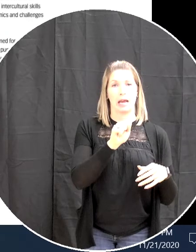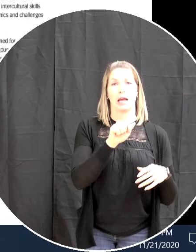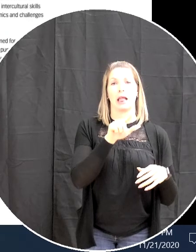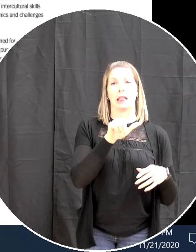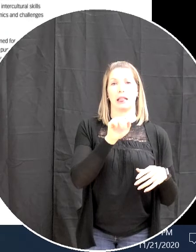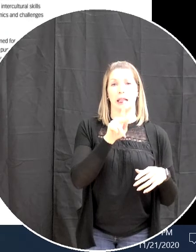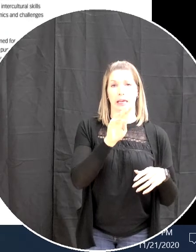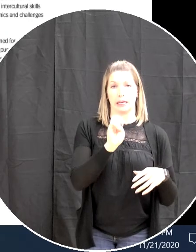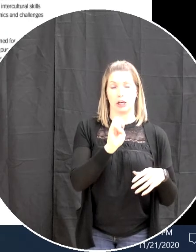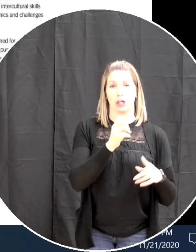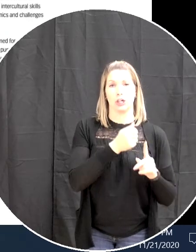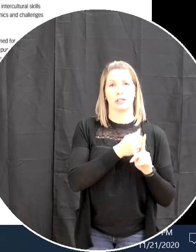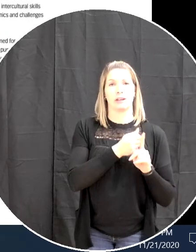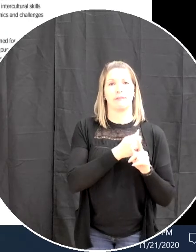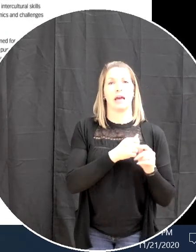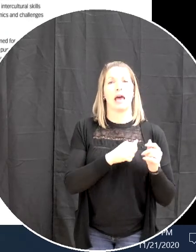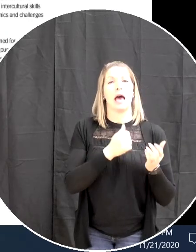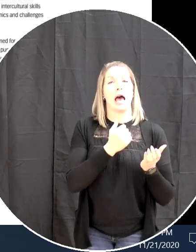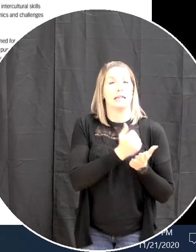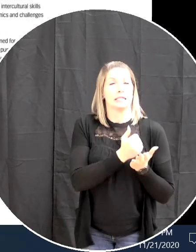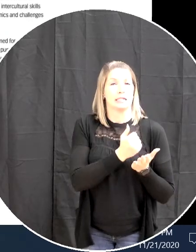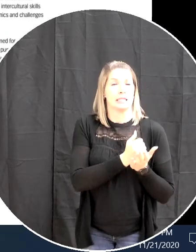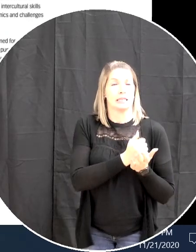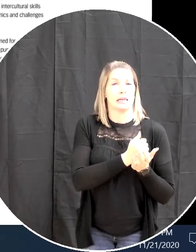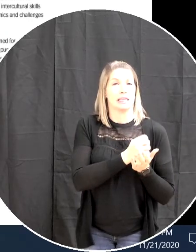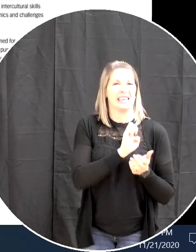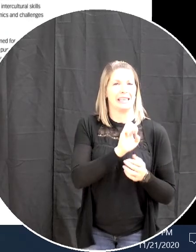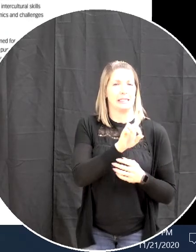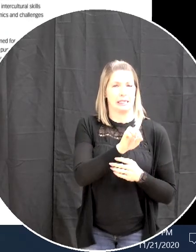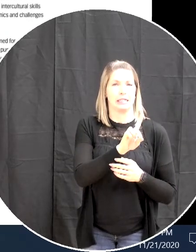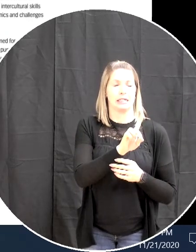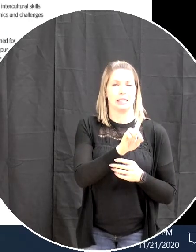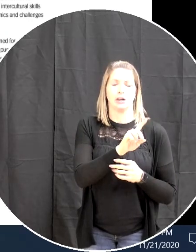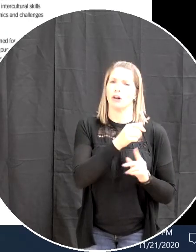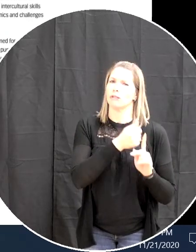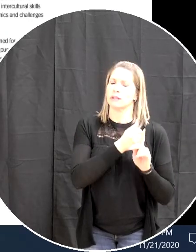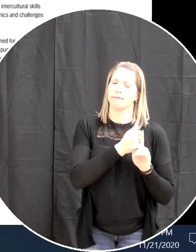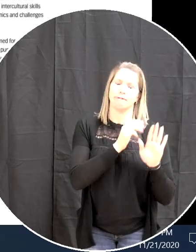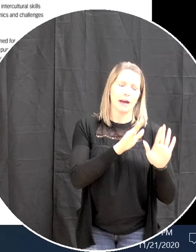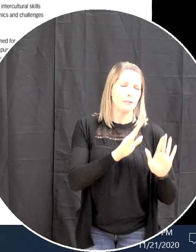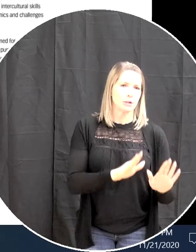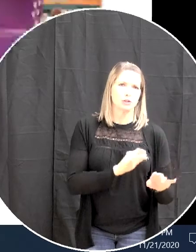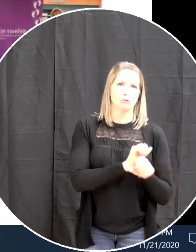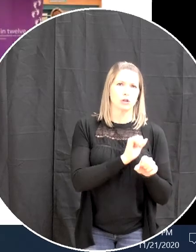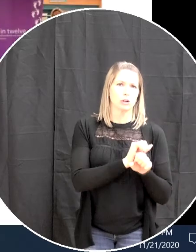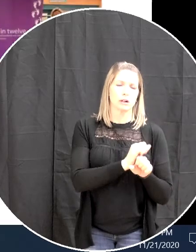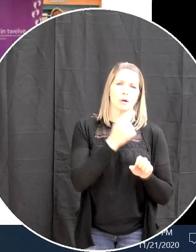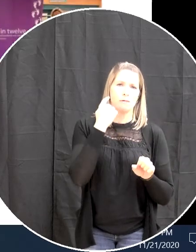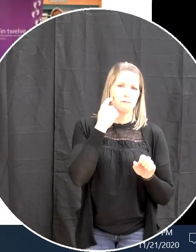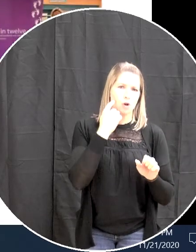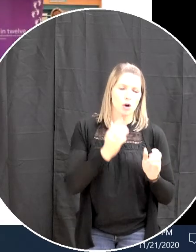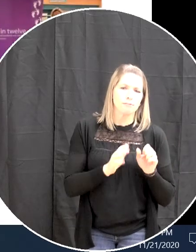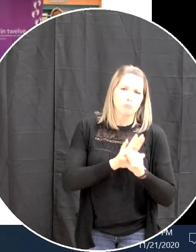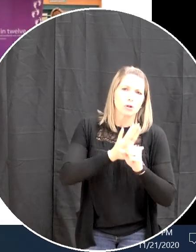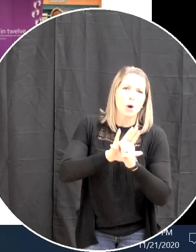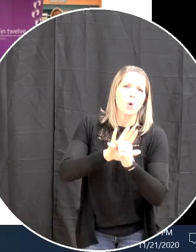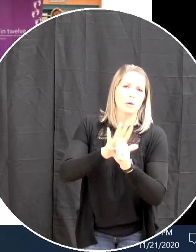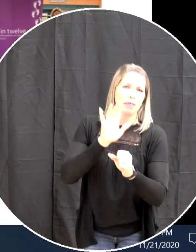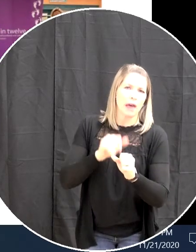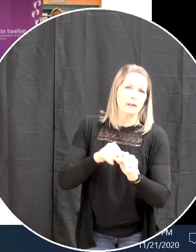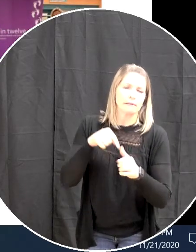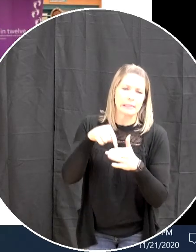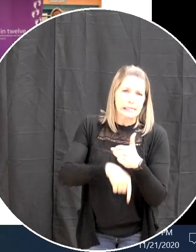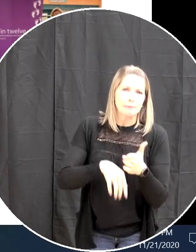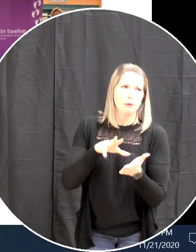our AD for Student Services, doing great work, and we're forging ahead. So finally, a couple of Twitter